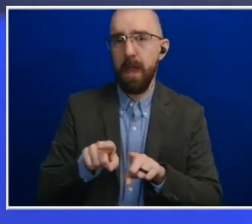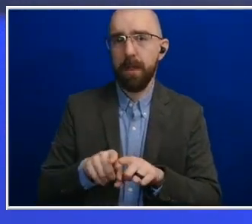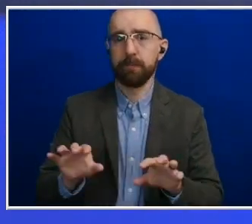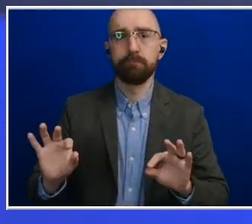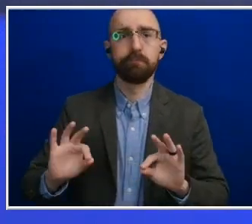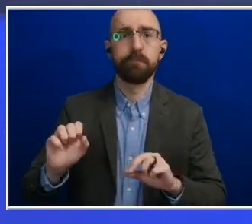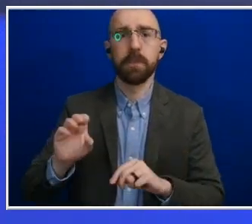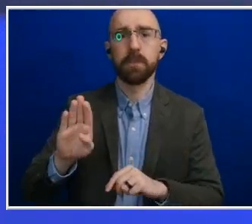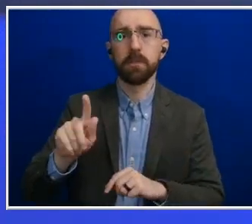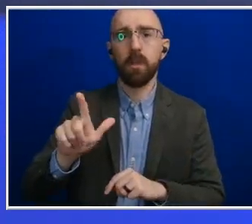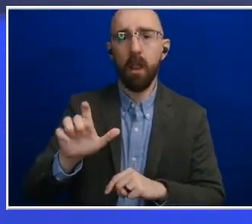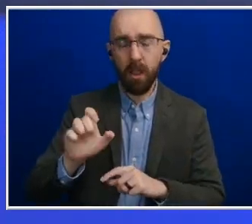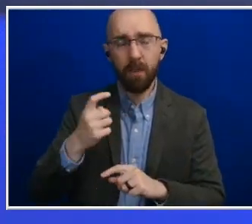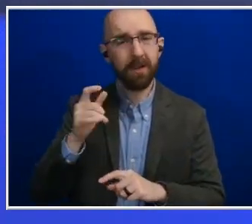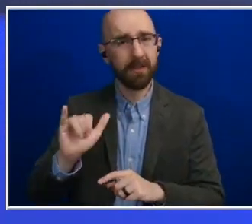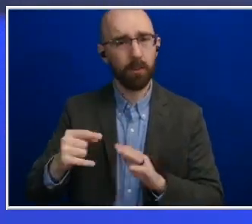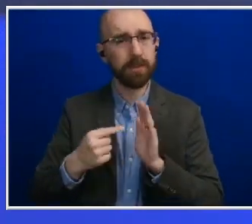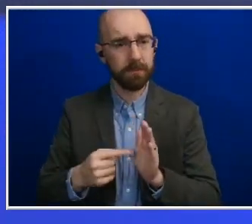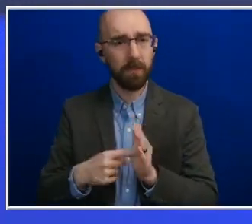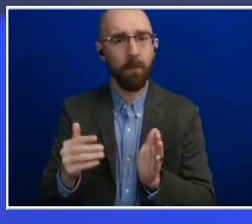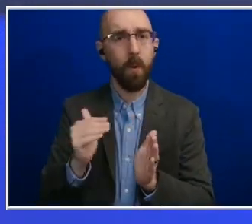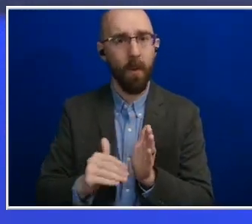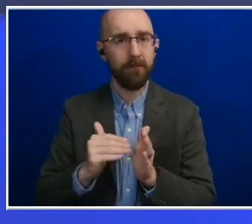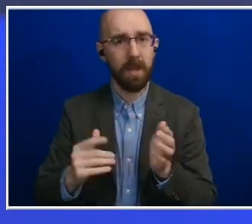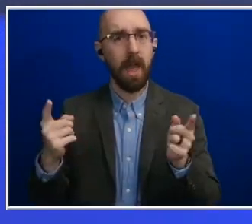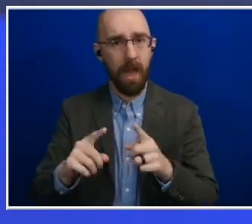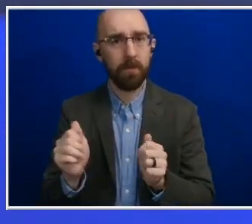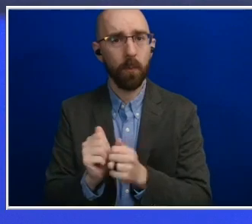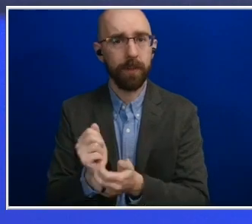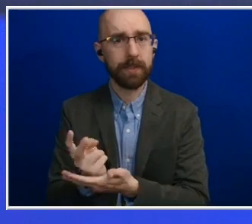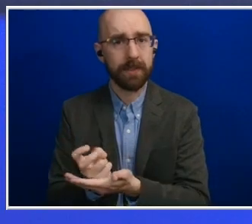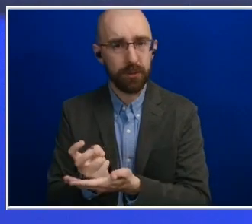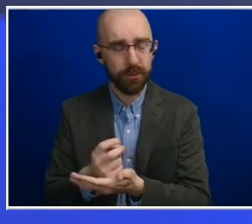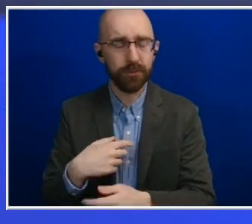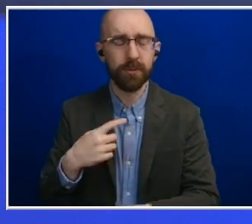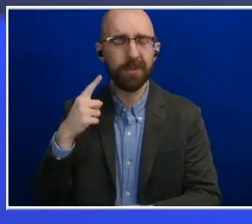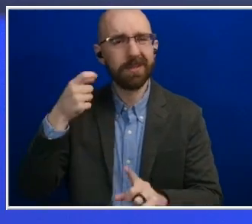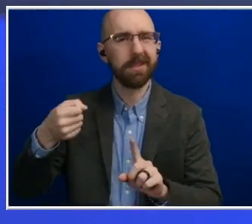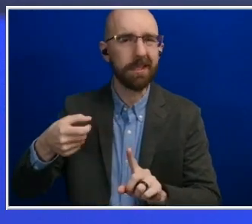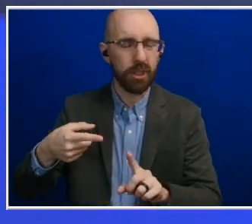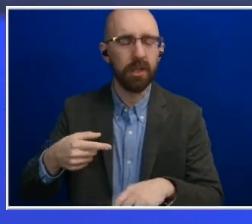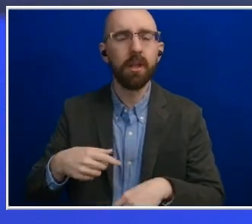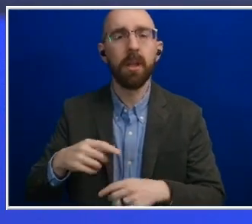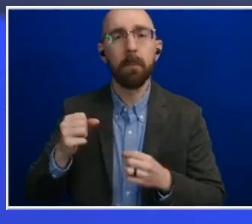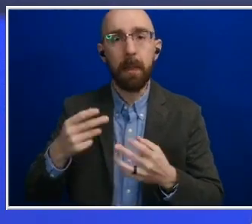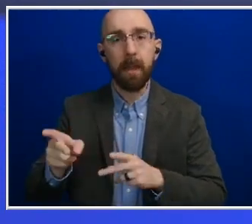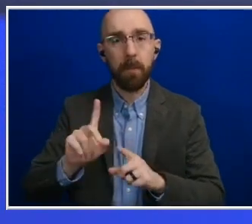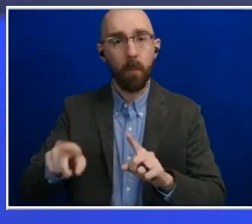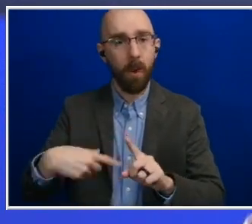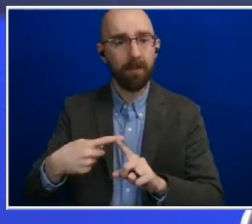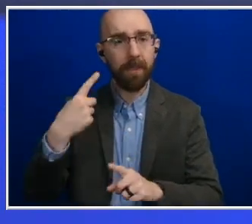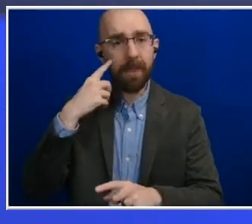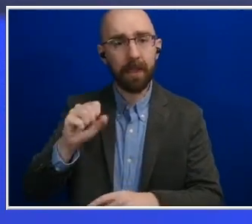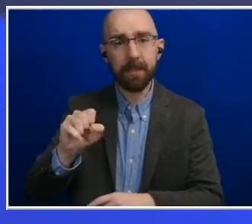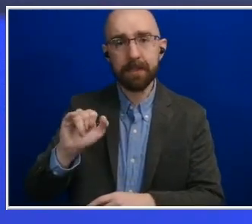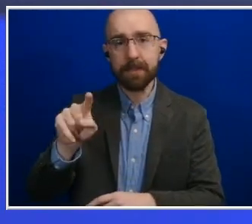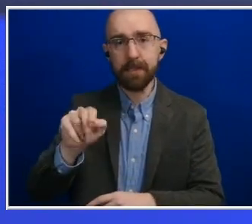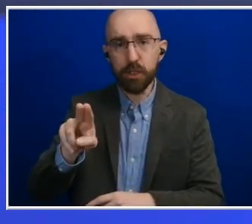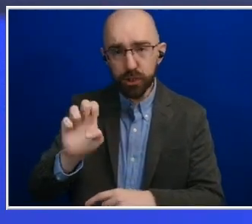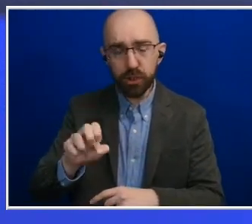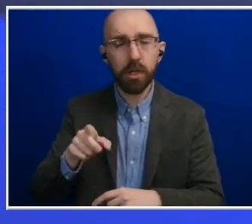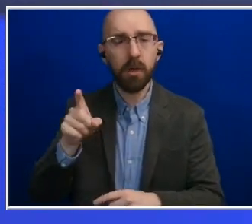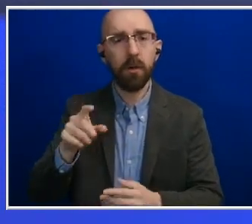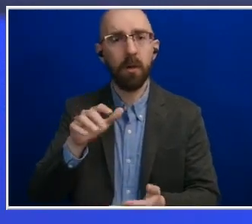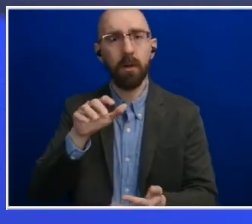symptoms that often happen with seizures. But many people, when they think of what a seizure is, it's you collapse, you stiffen,